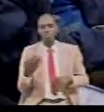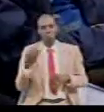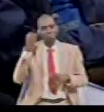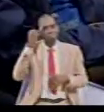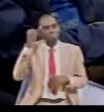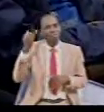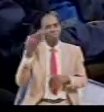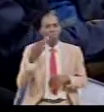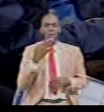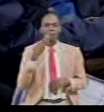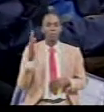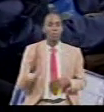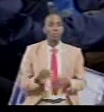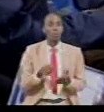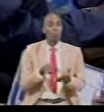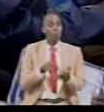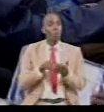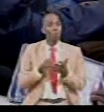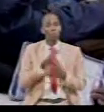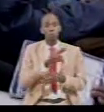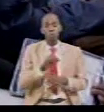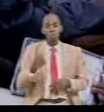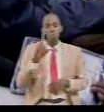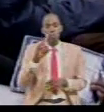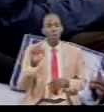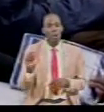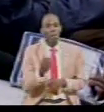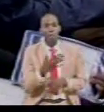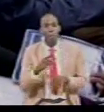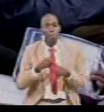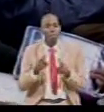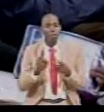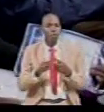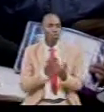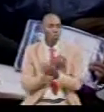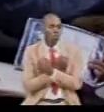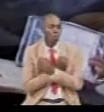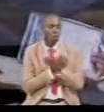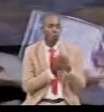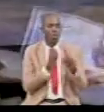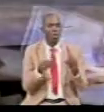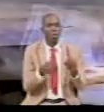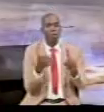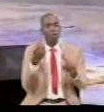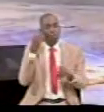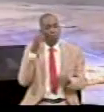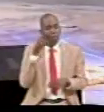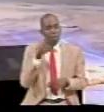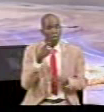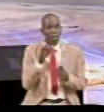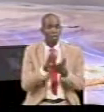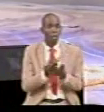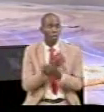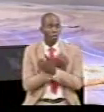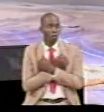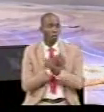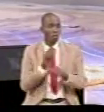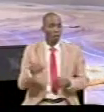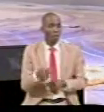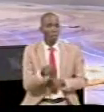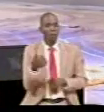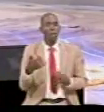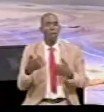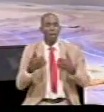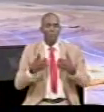evil. Oh, no man anything but to love one another, for he that loveth another has